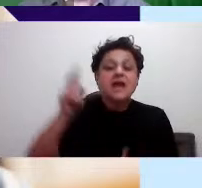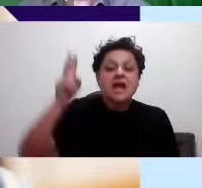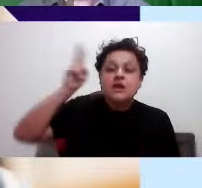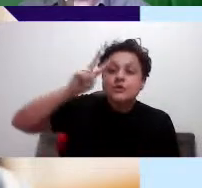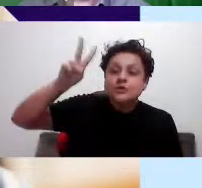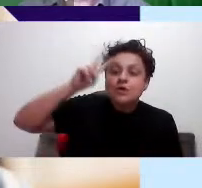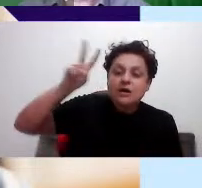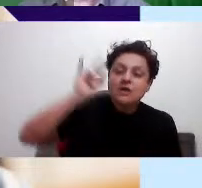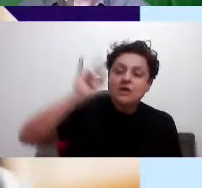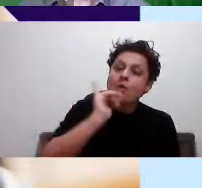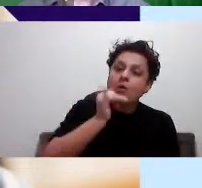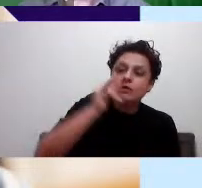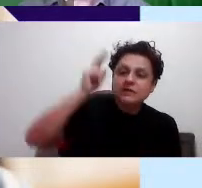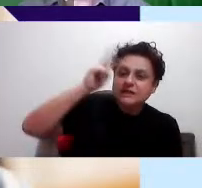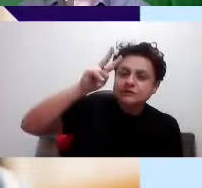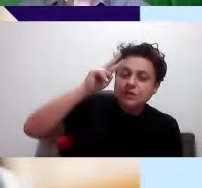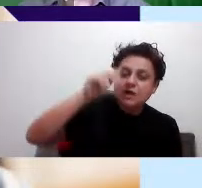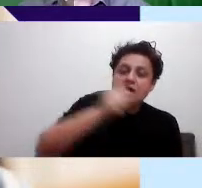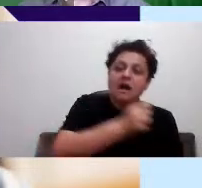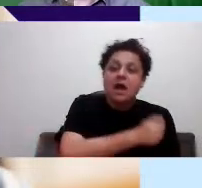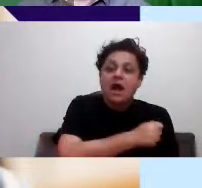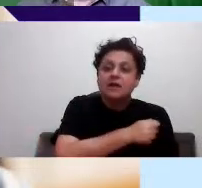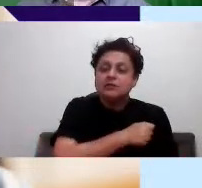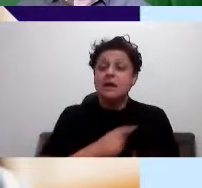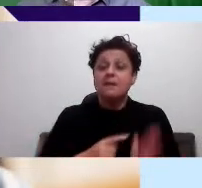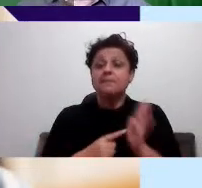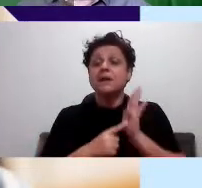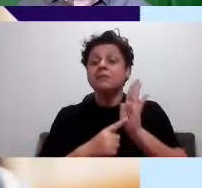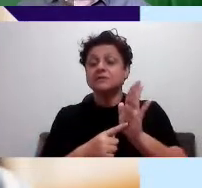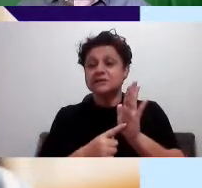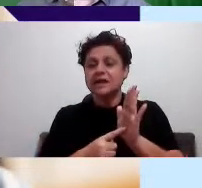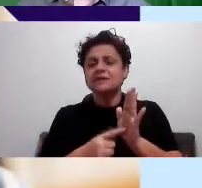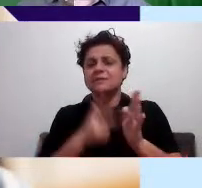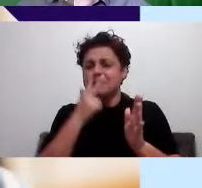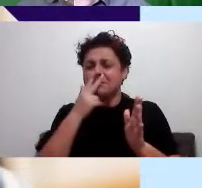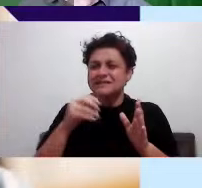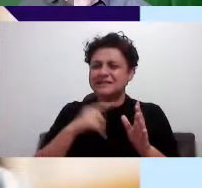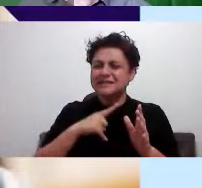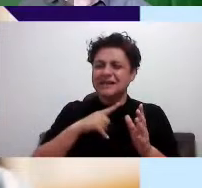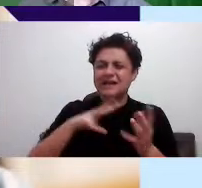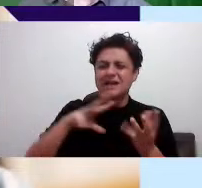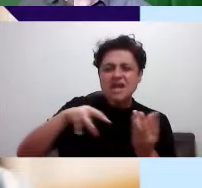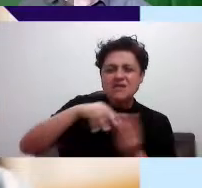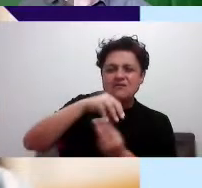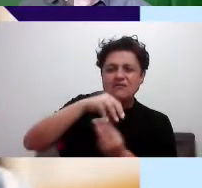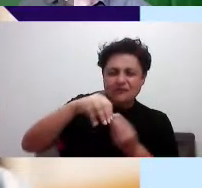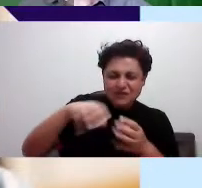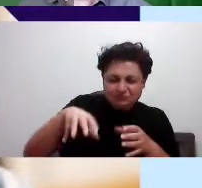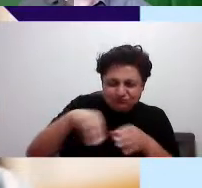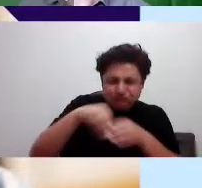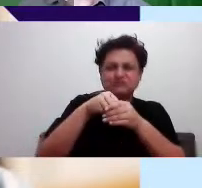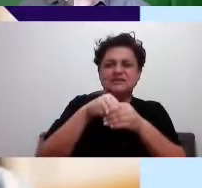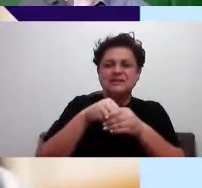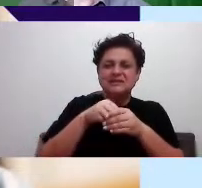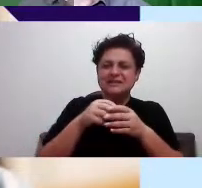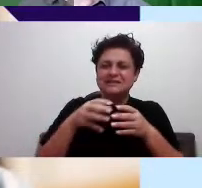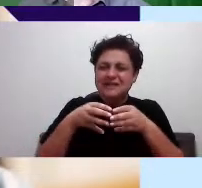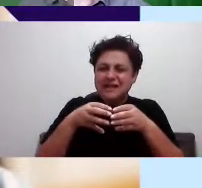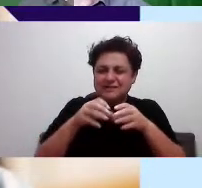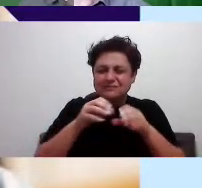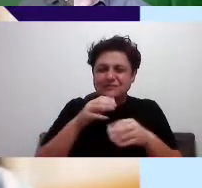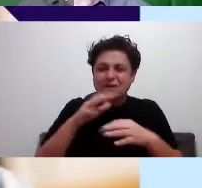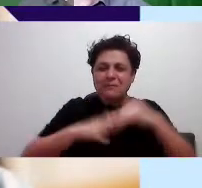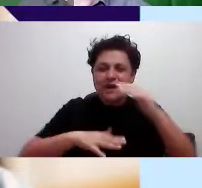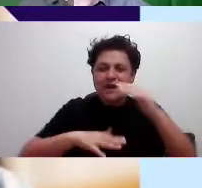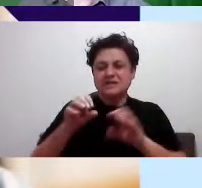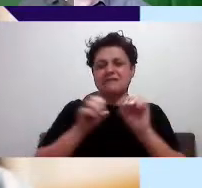the practice of teaching. And let's look briefly at this case study. So